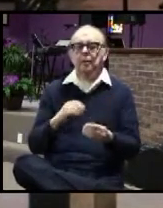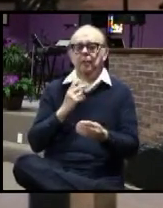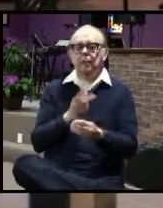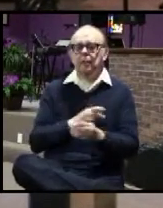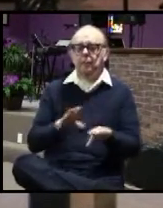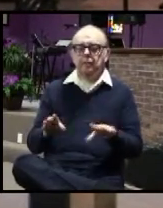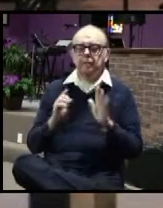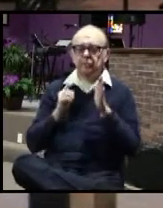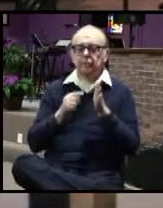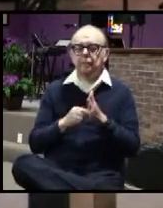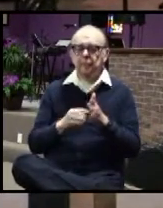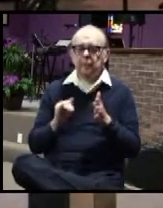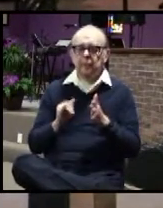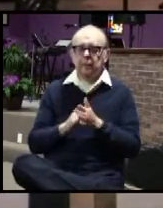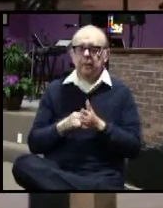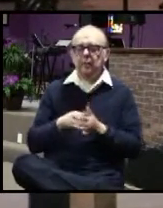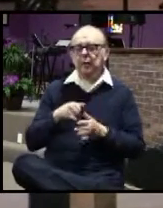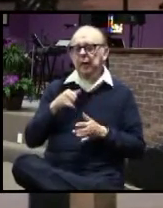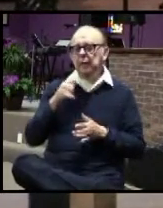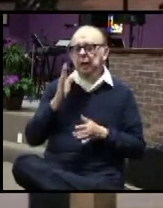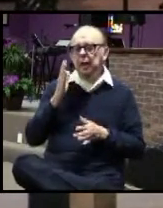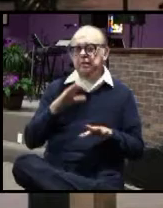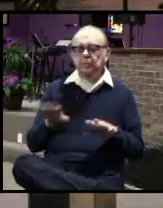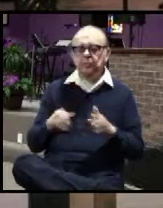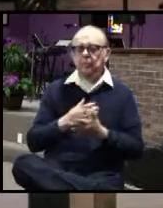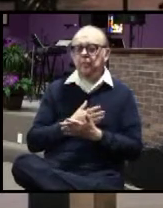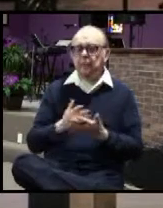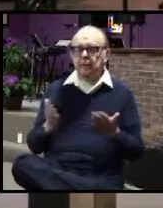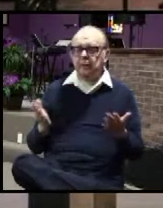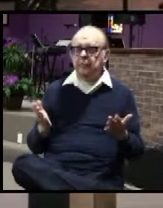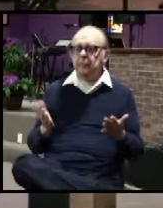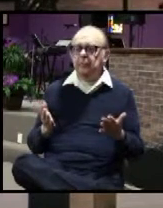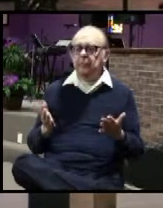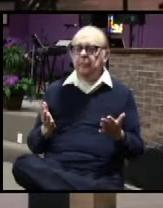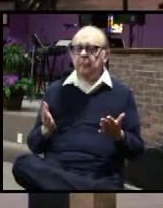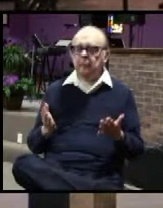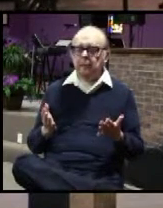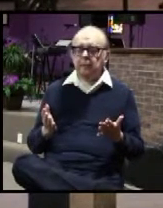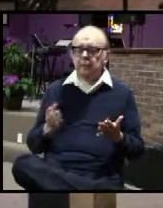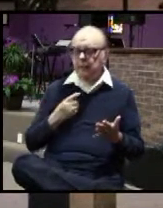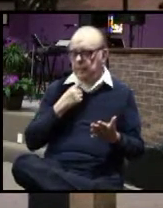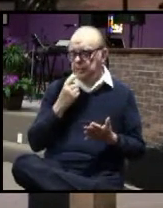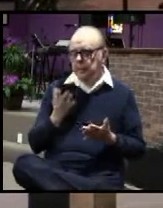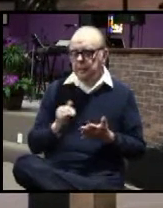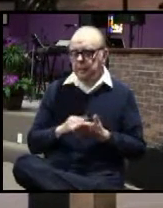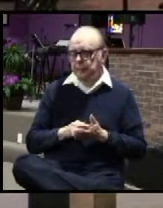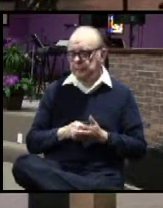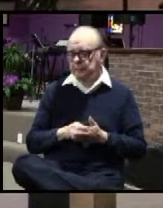to demonstrate that he can do these things. So let me say this to you.